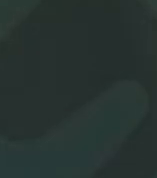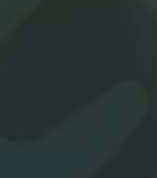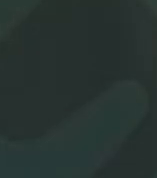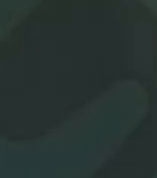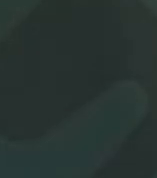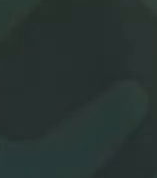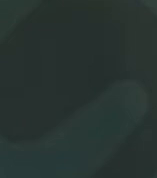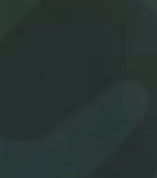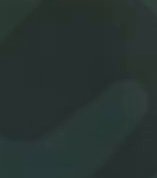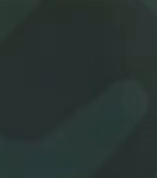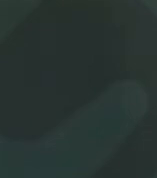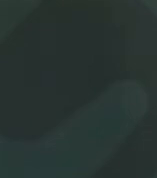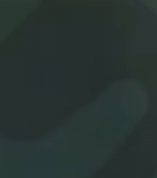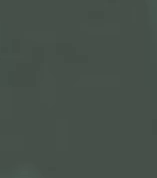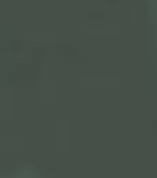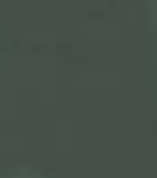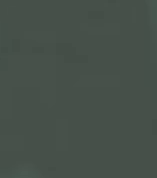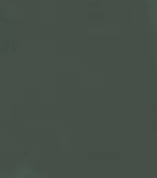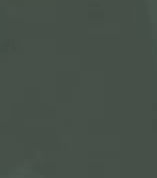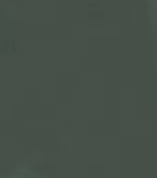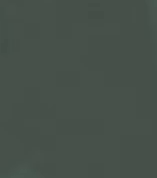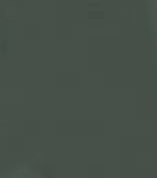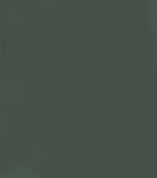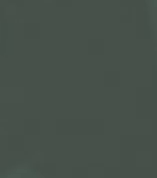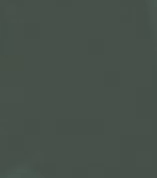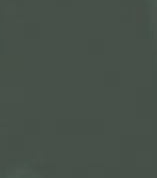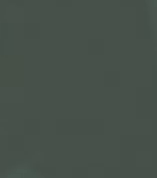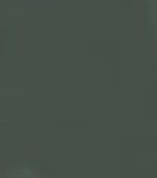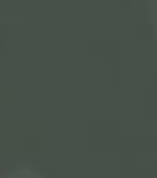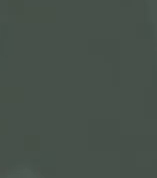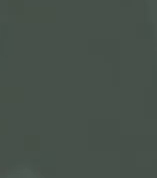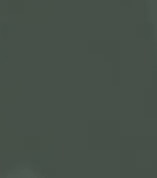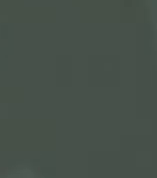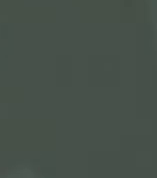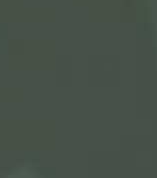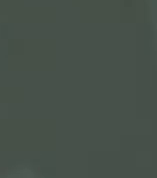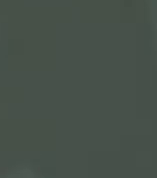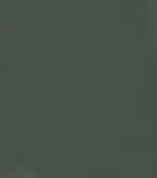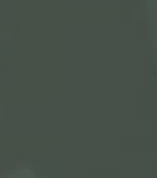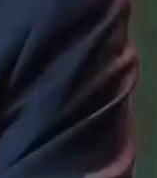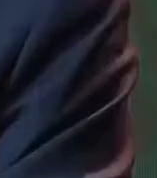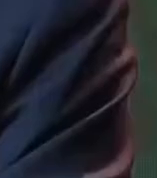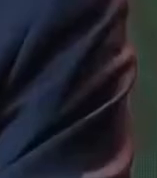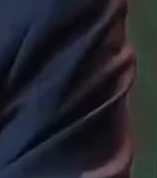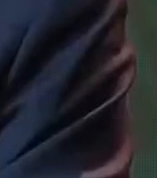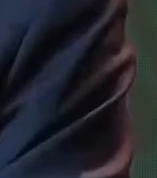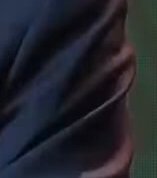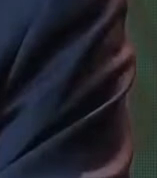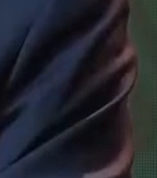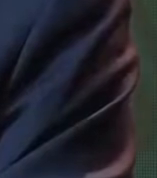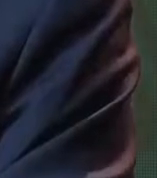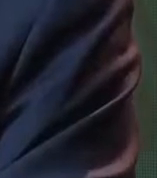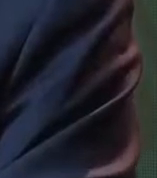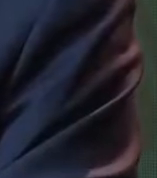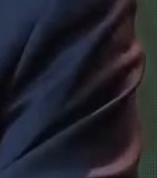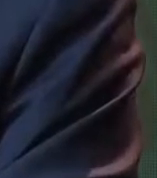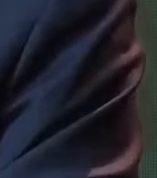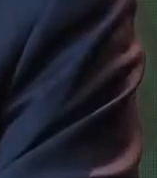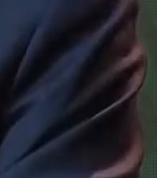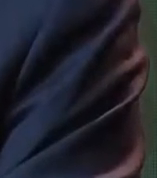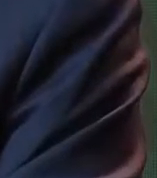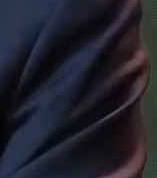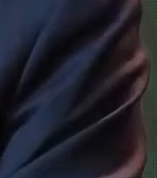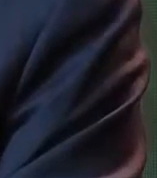en que hay we que atender insist that you las need to causas. attend to the causes, que la gente that the no